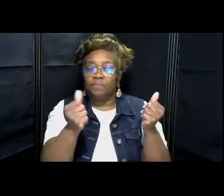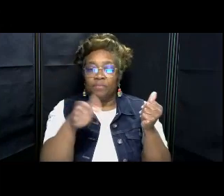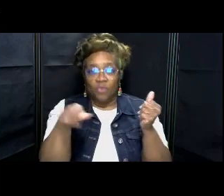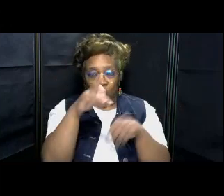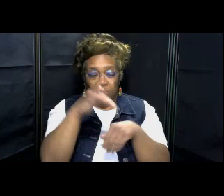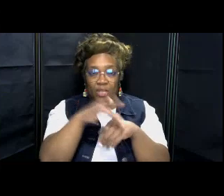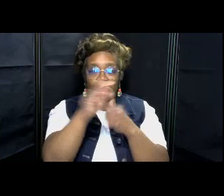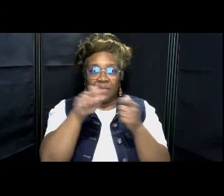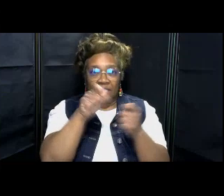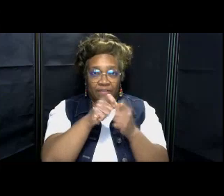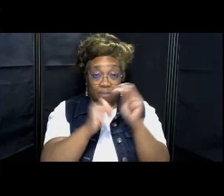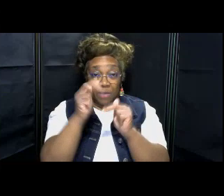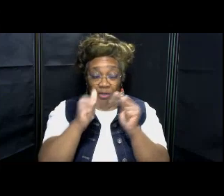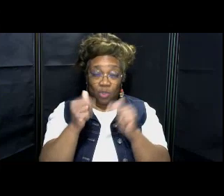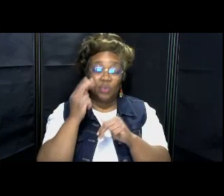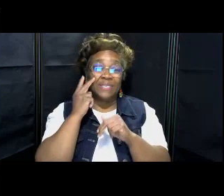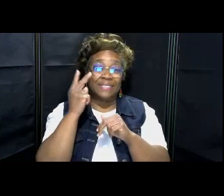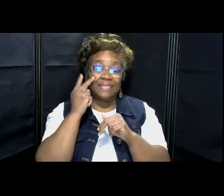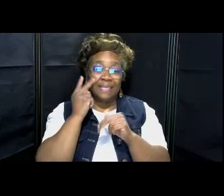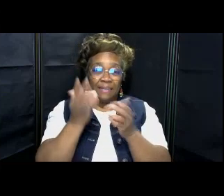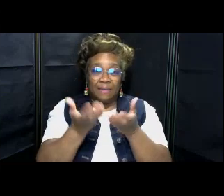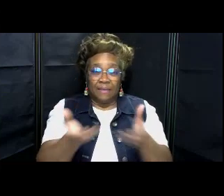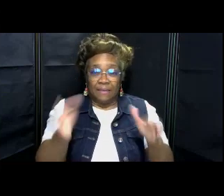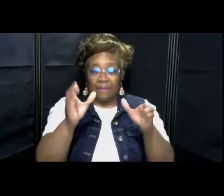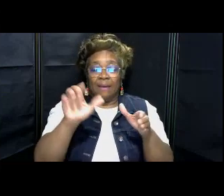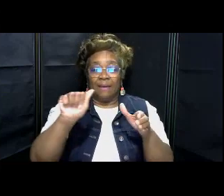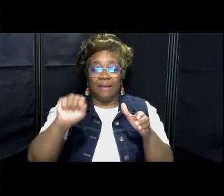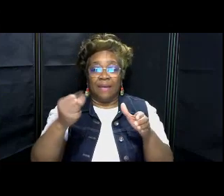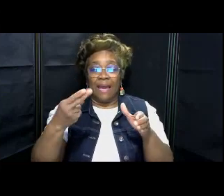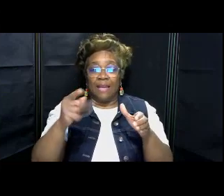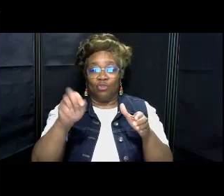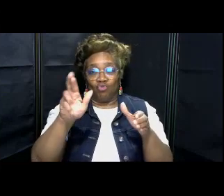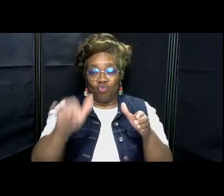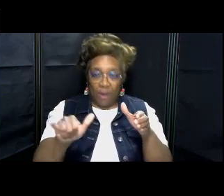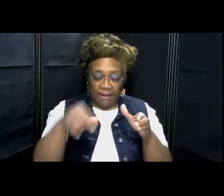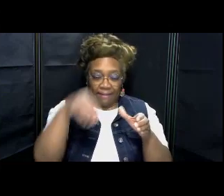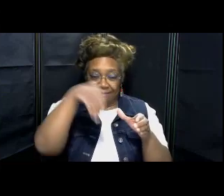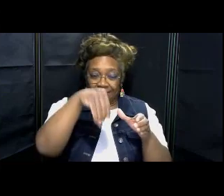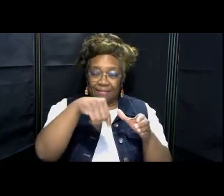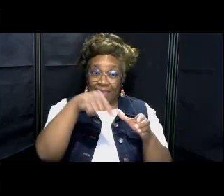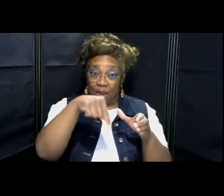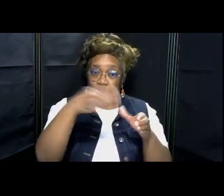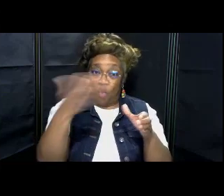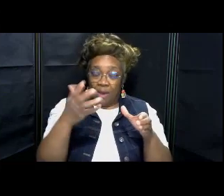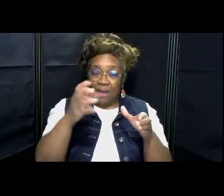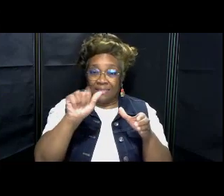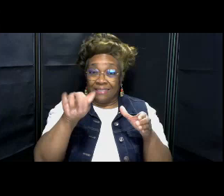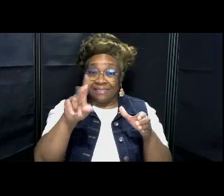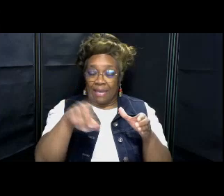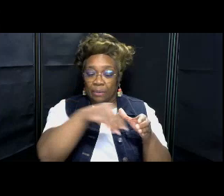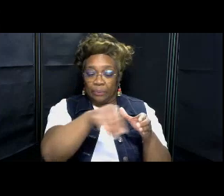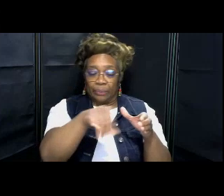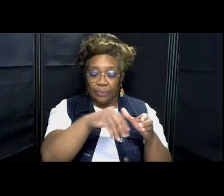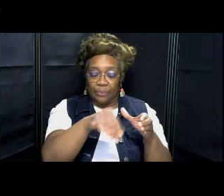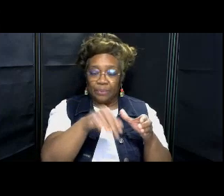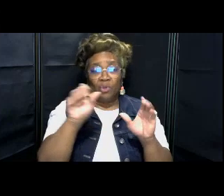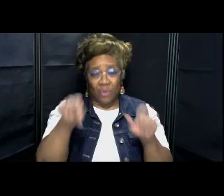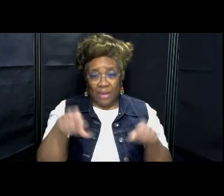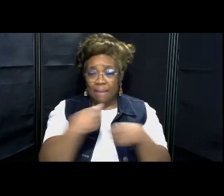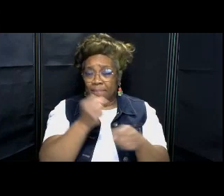there's a sand inside of their ashtray. That's so they'll know that cigarette's out. And you can make a small ashtray with put